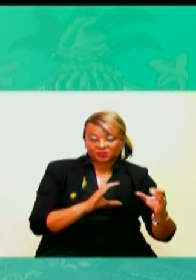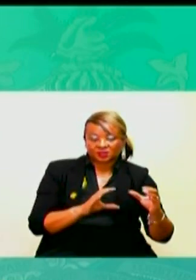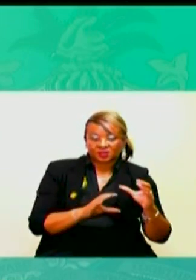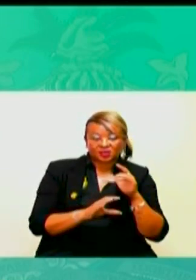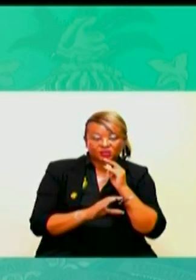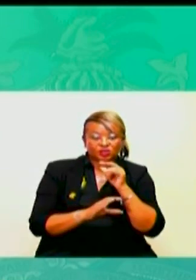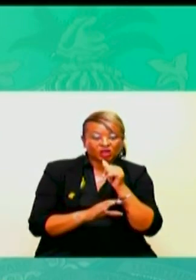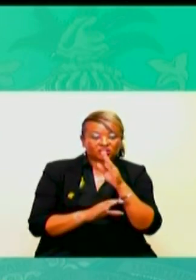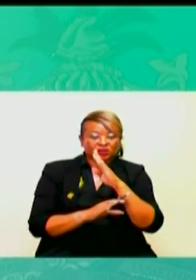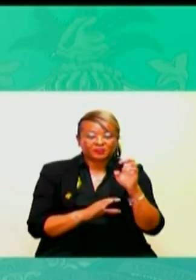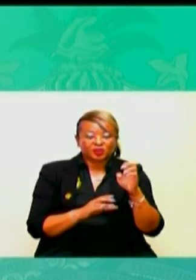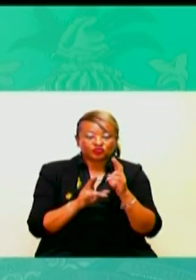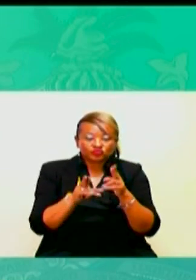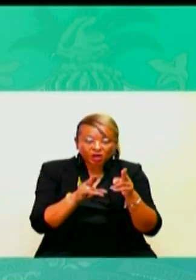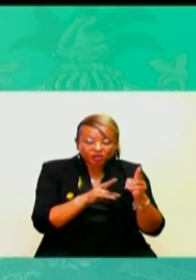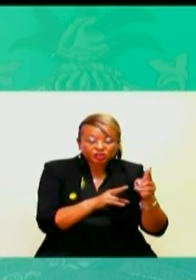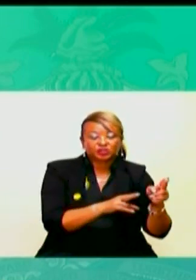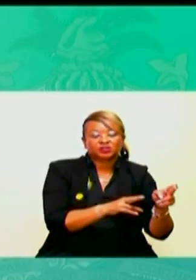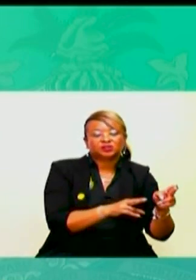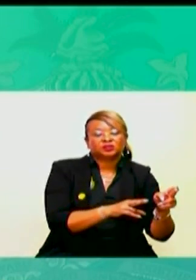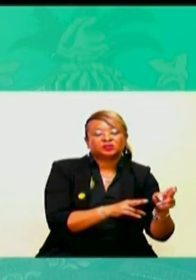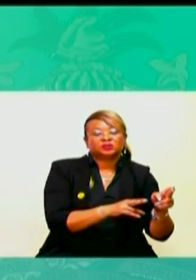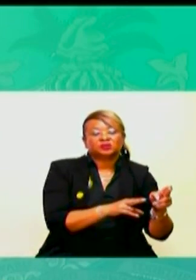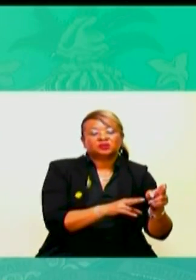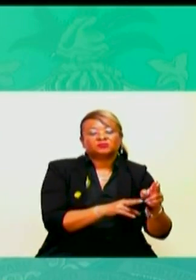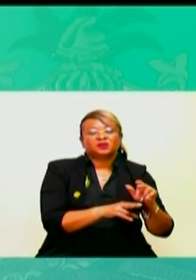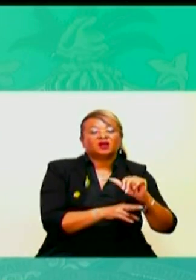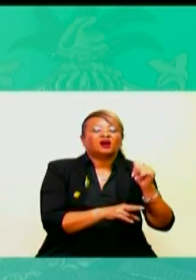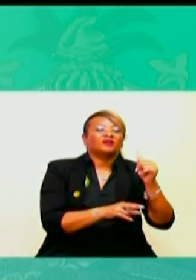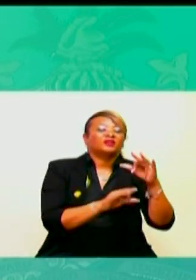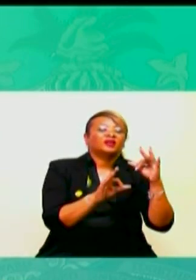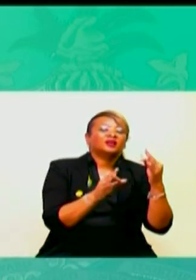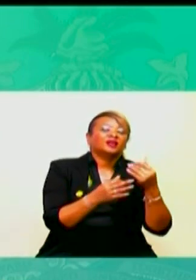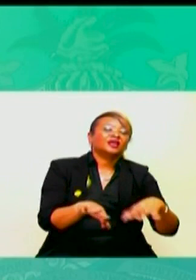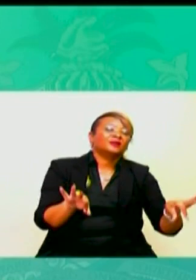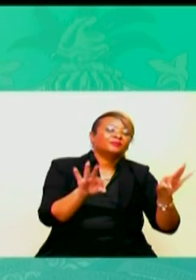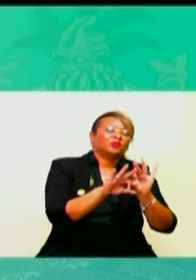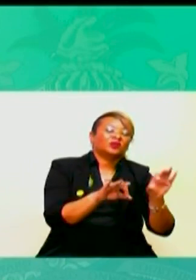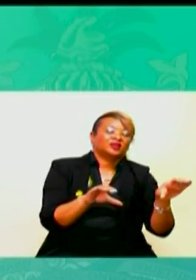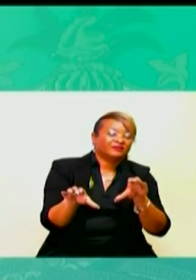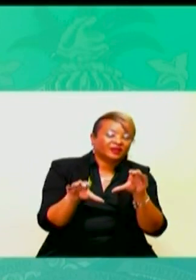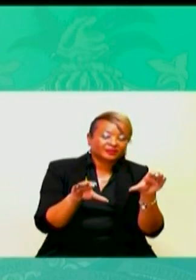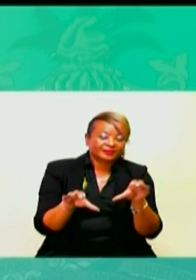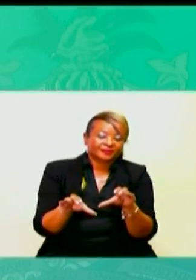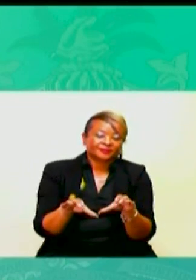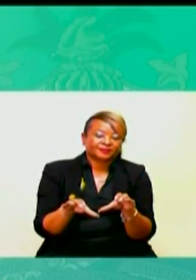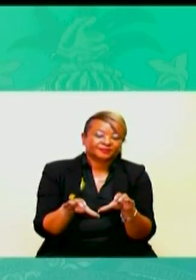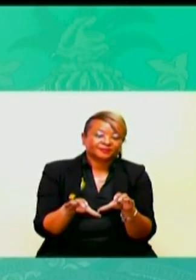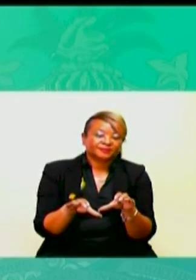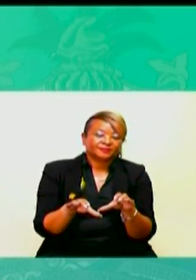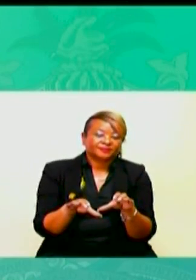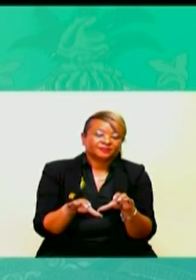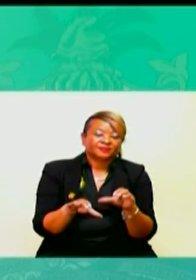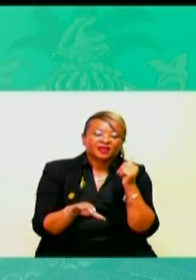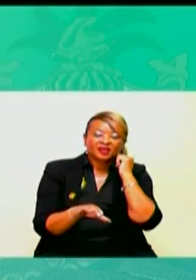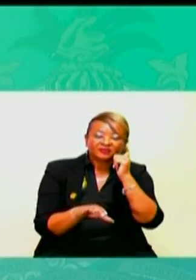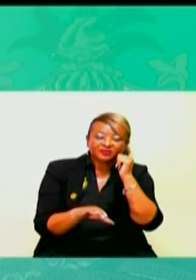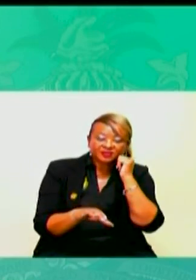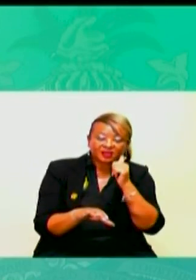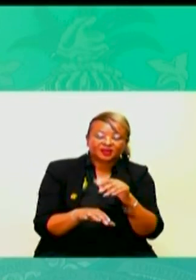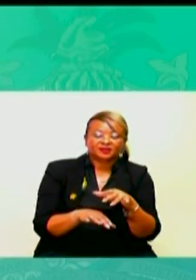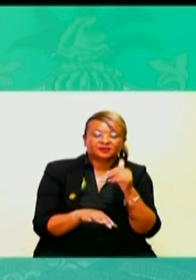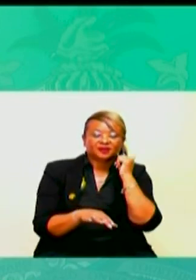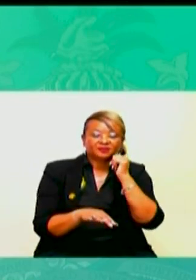be rushed or bombarded by other important events. Is the office open? It is every day, sir. Every